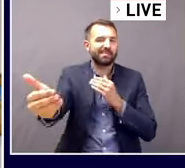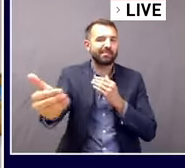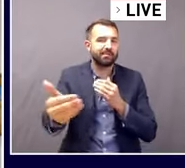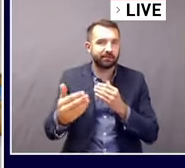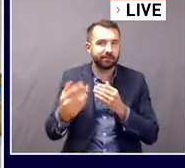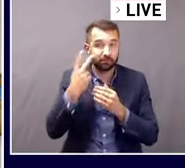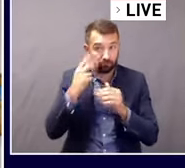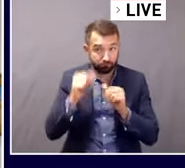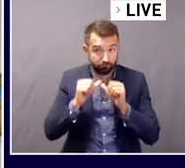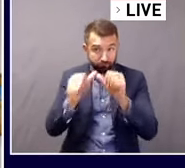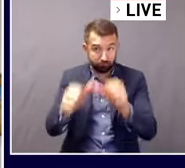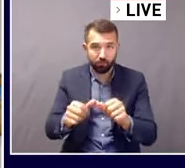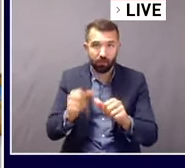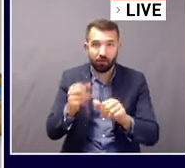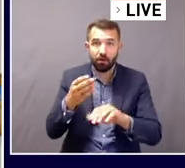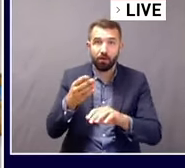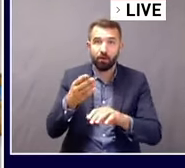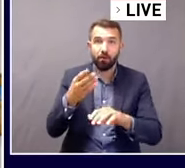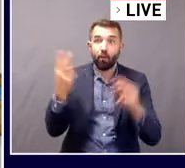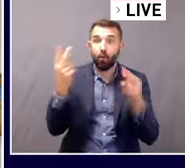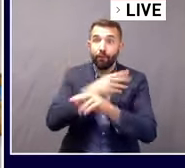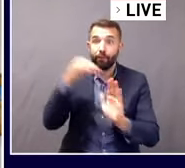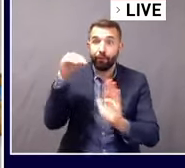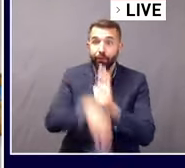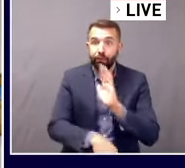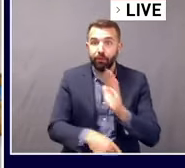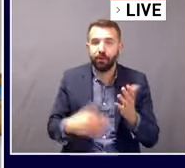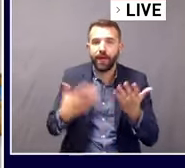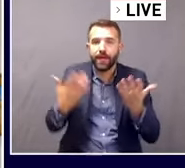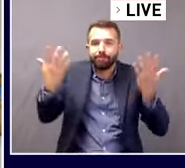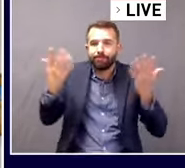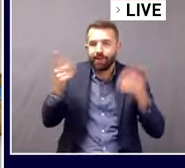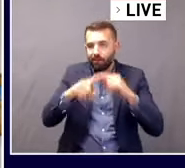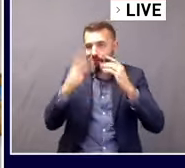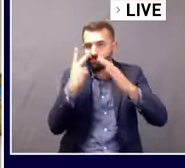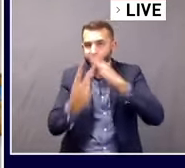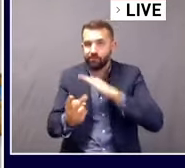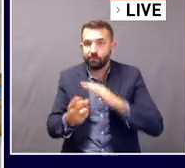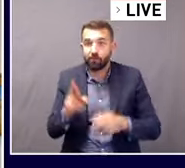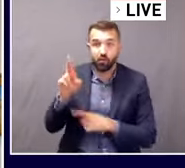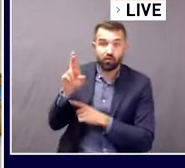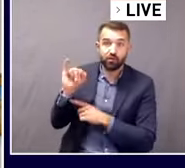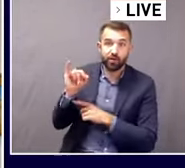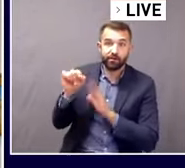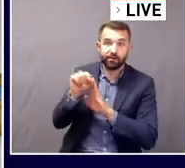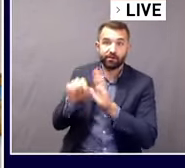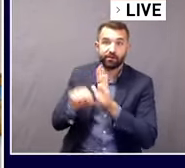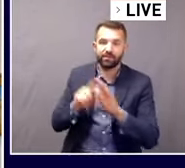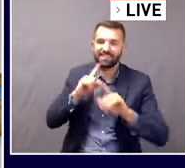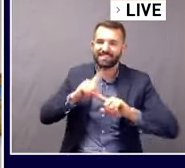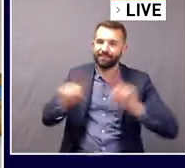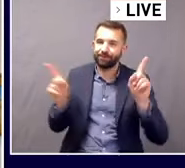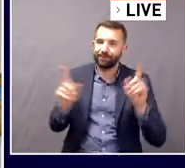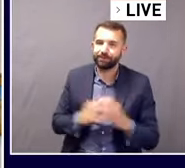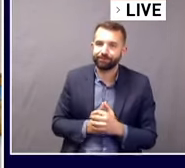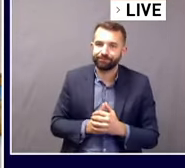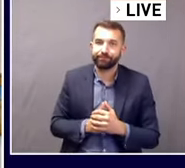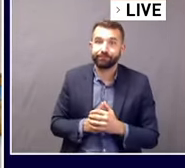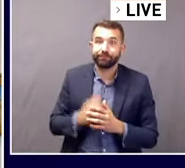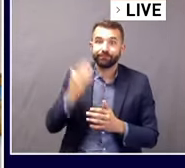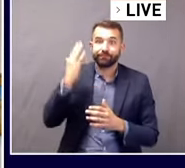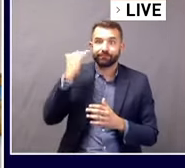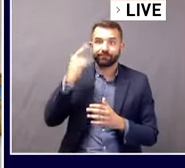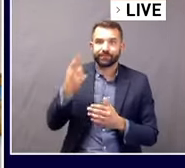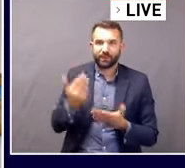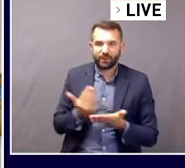revert? Rhode Island, I think, is still in a slightly different place, particularly with the number of new cases that